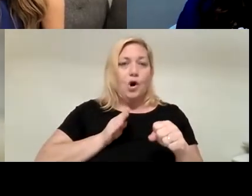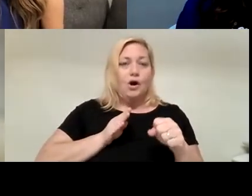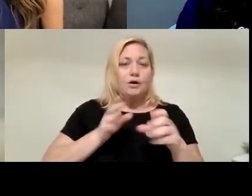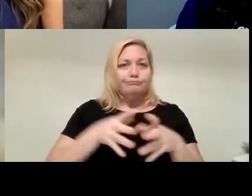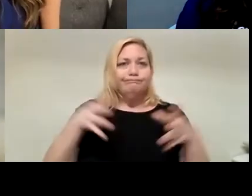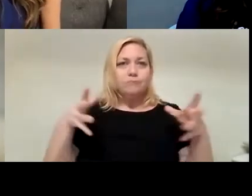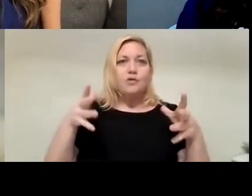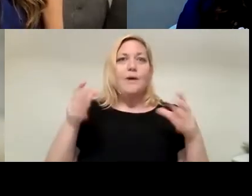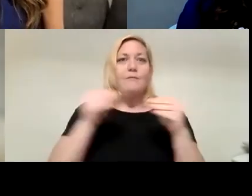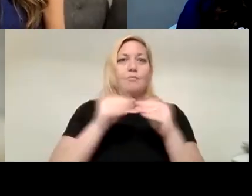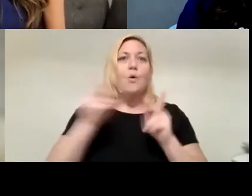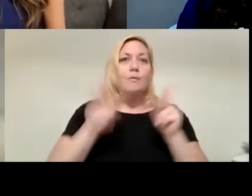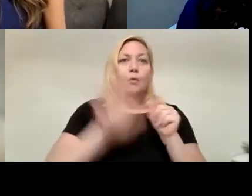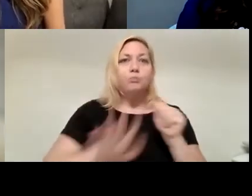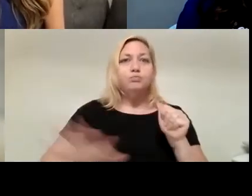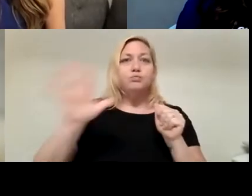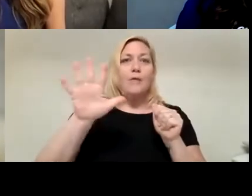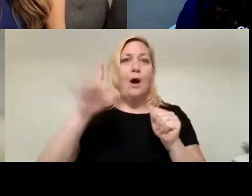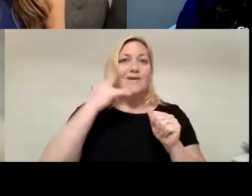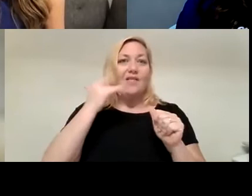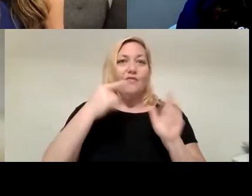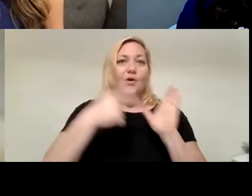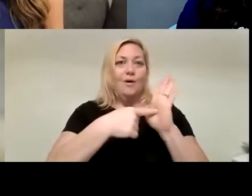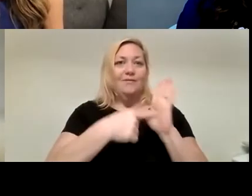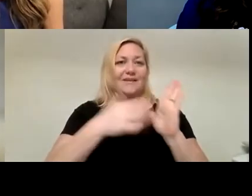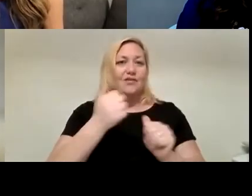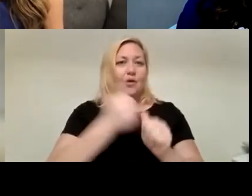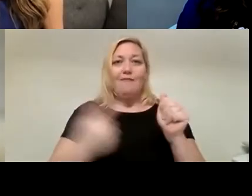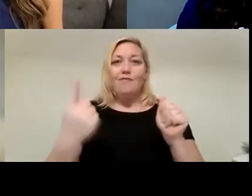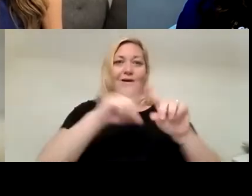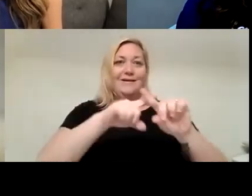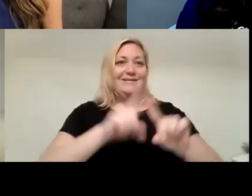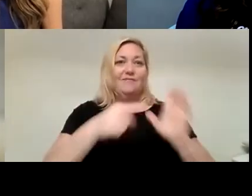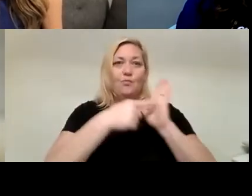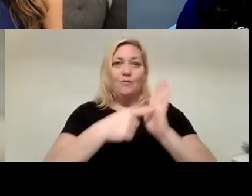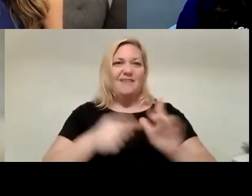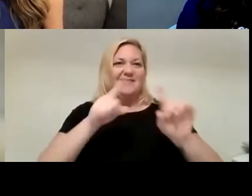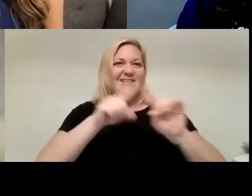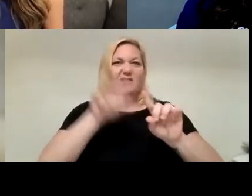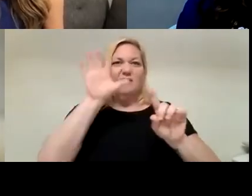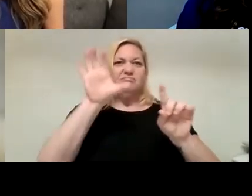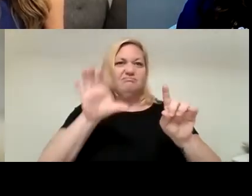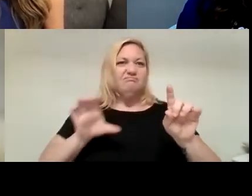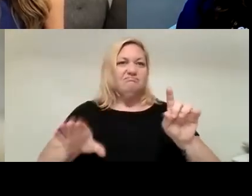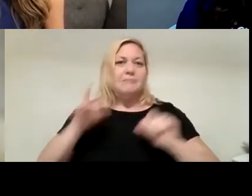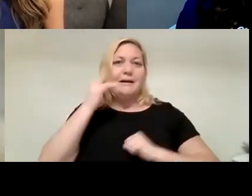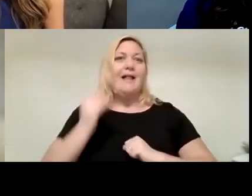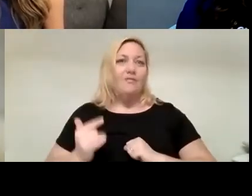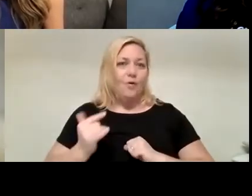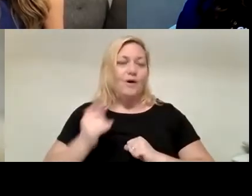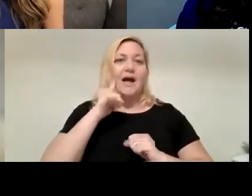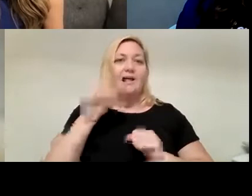have more people throughout California, so that everyone has representation in different parts of California. And that's how we could